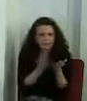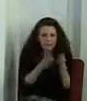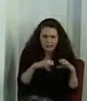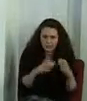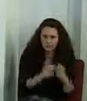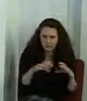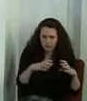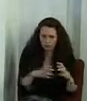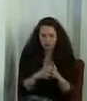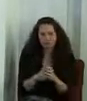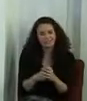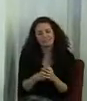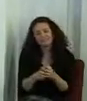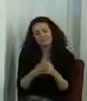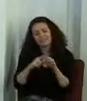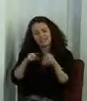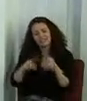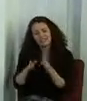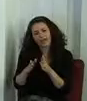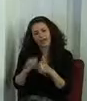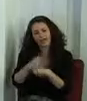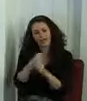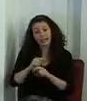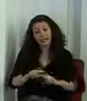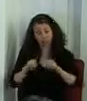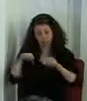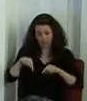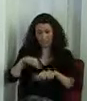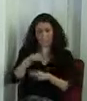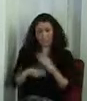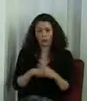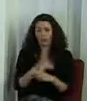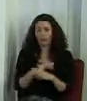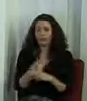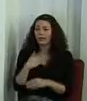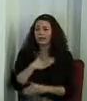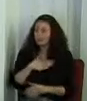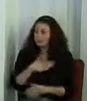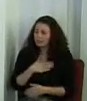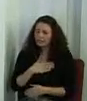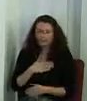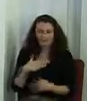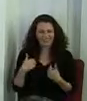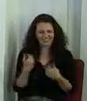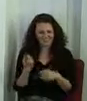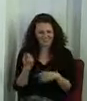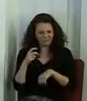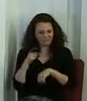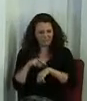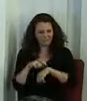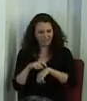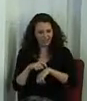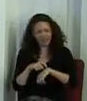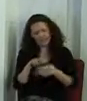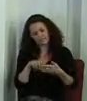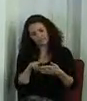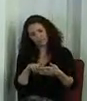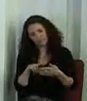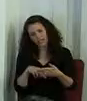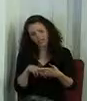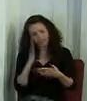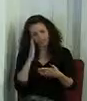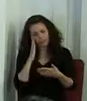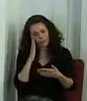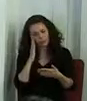make a difference in the world. And that's just today. So please do take a moment to avail yourself and to familiarize yourself with how you can